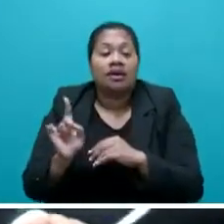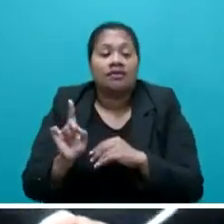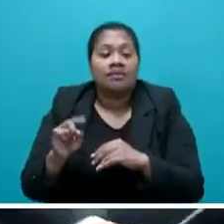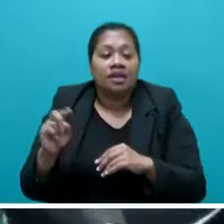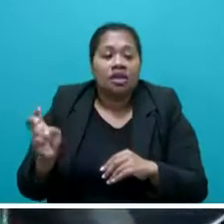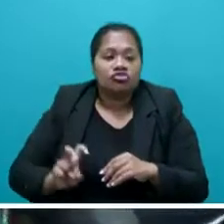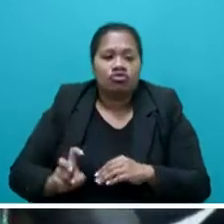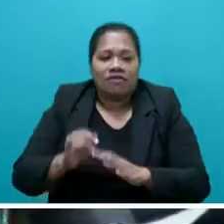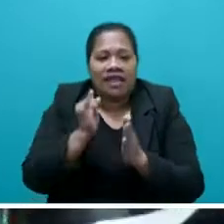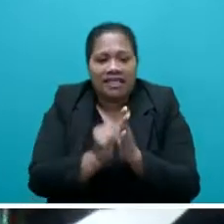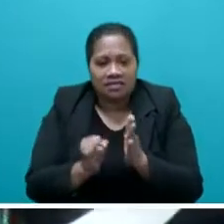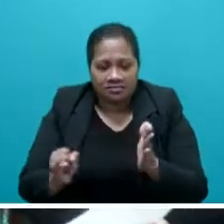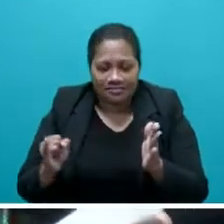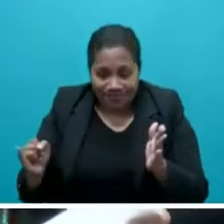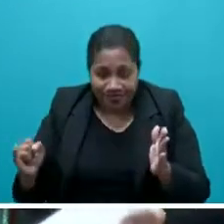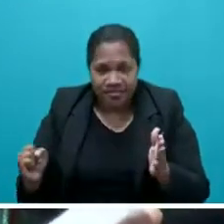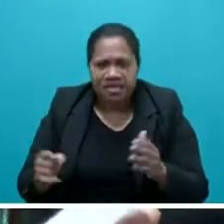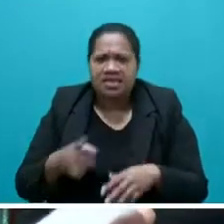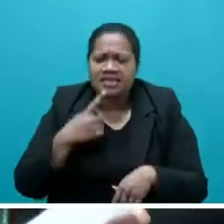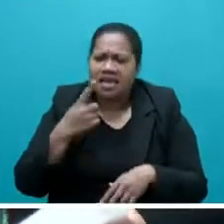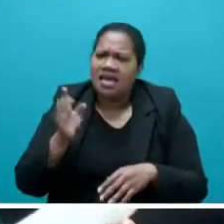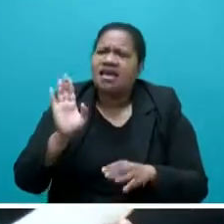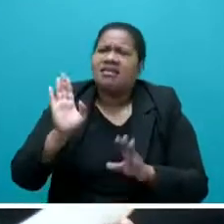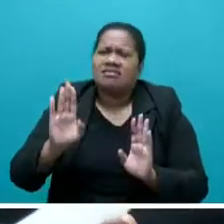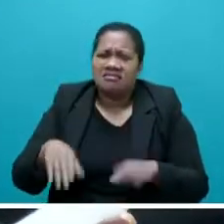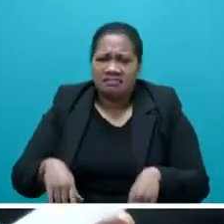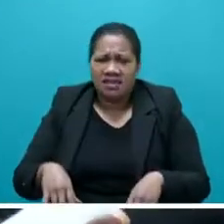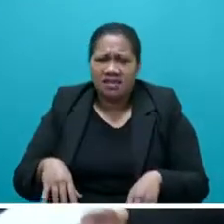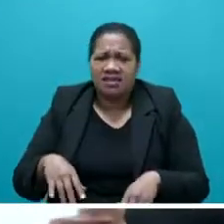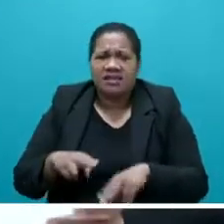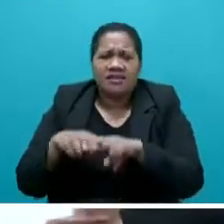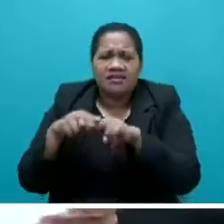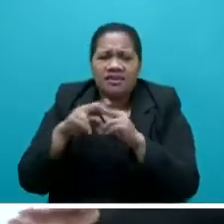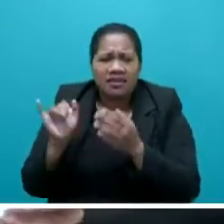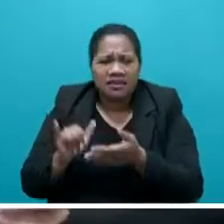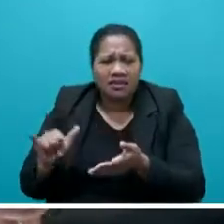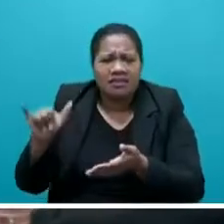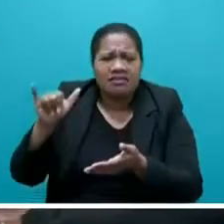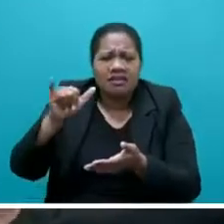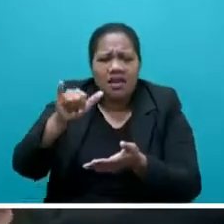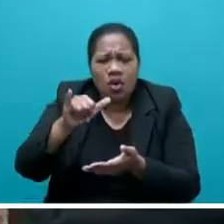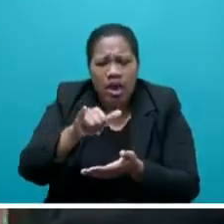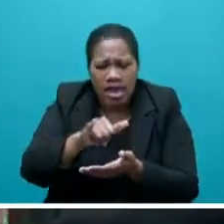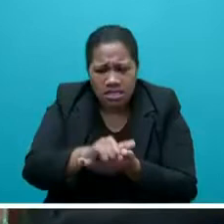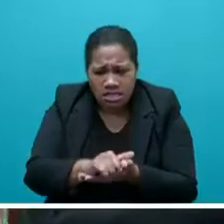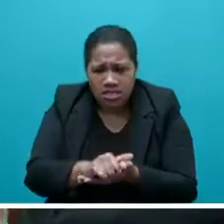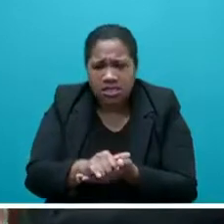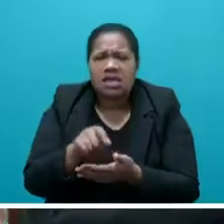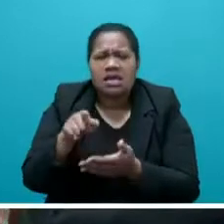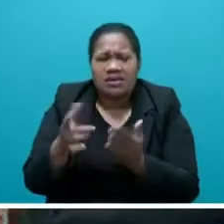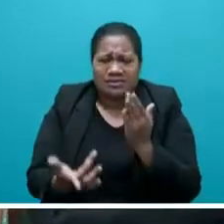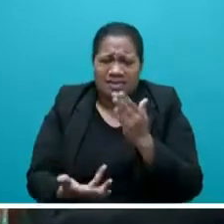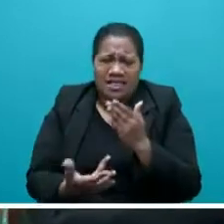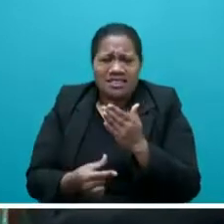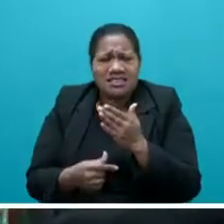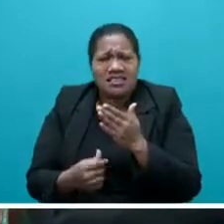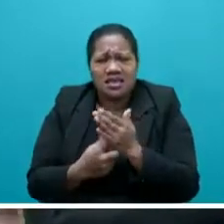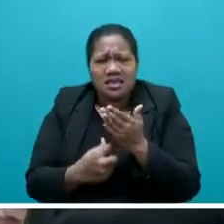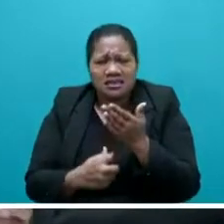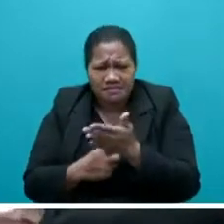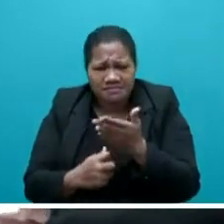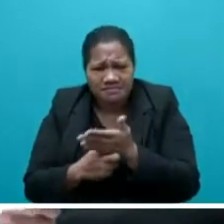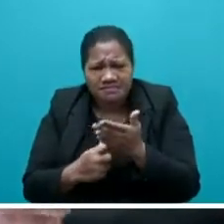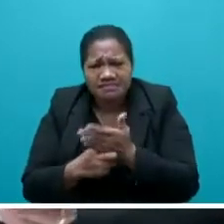Fiji Airways, some of your laws on tickets are non-refundable and non-transferable. Hundreds of thousands of dollars ripped off by